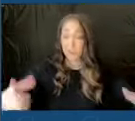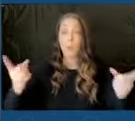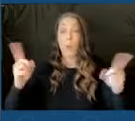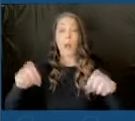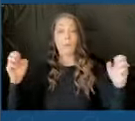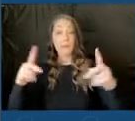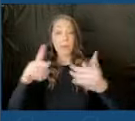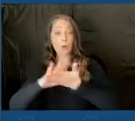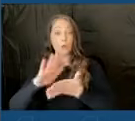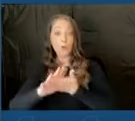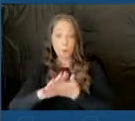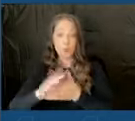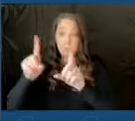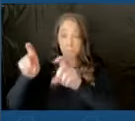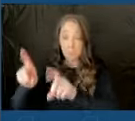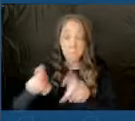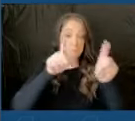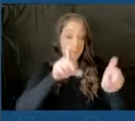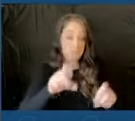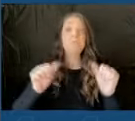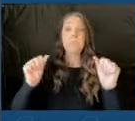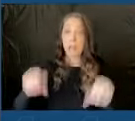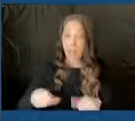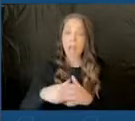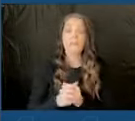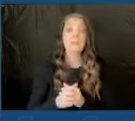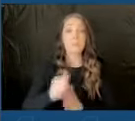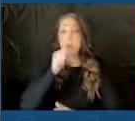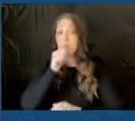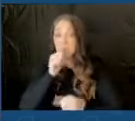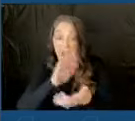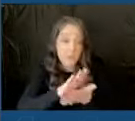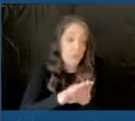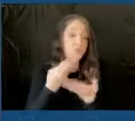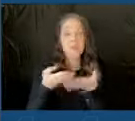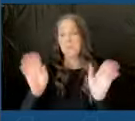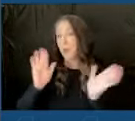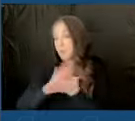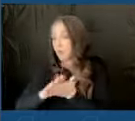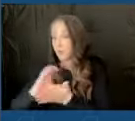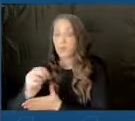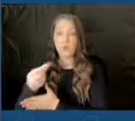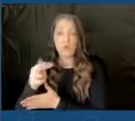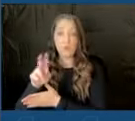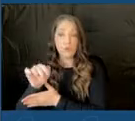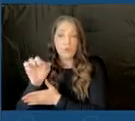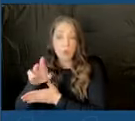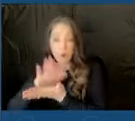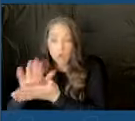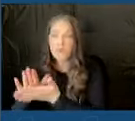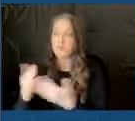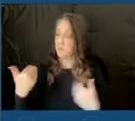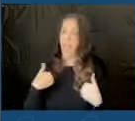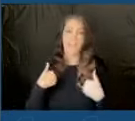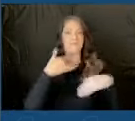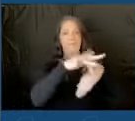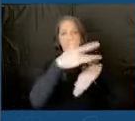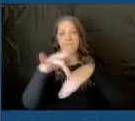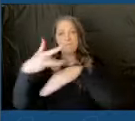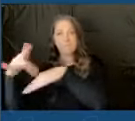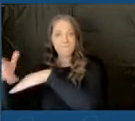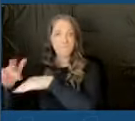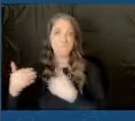We've sent them to private schools, charter schools, public schools. They are all over the state. We have plenty stockpiled. This is important to me as I